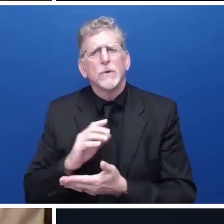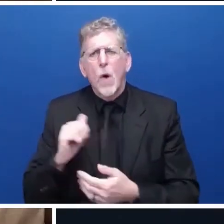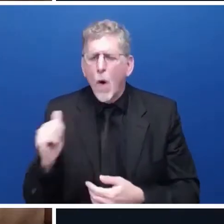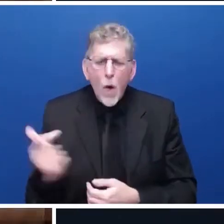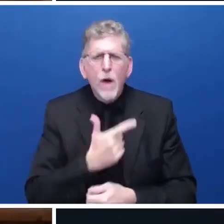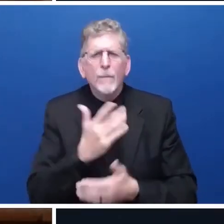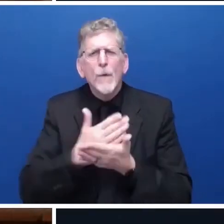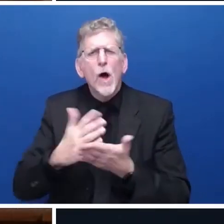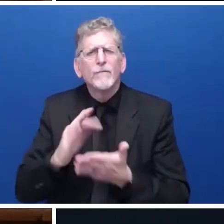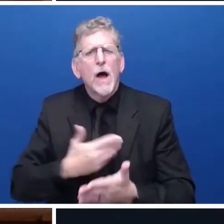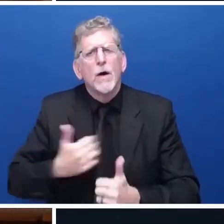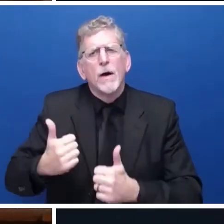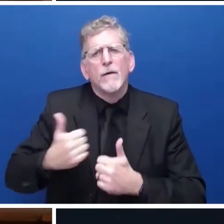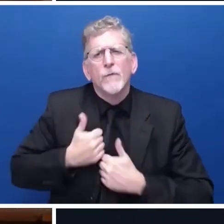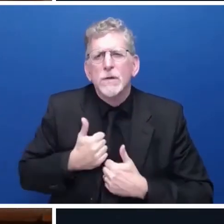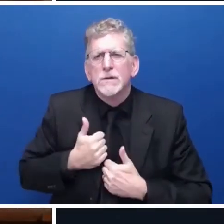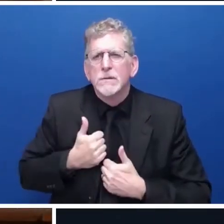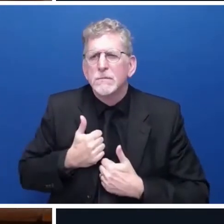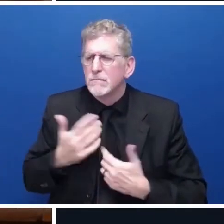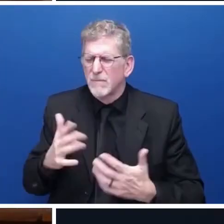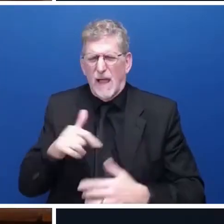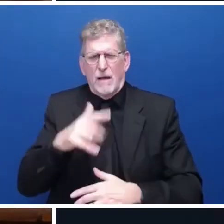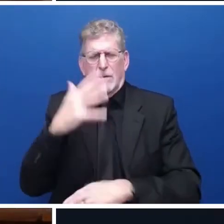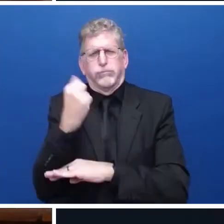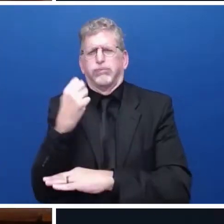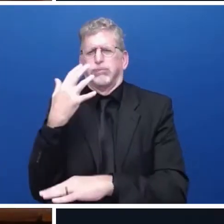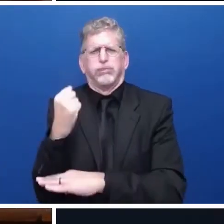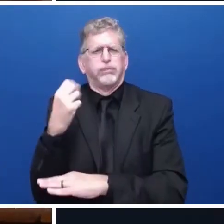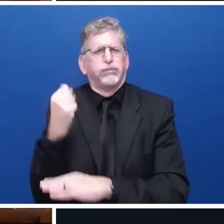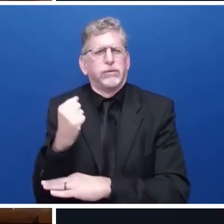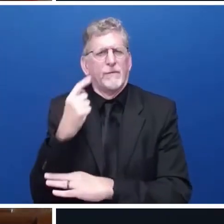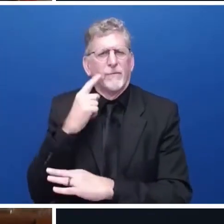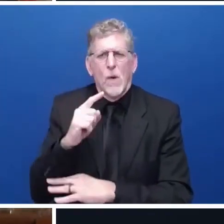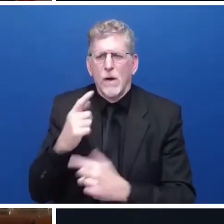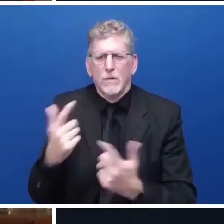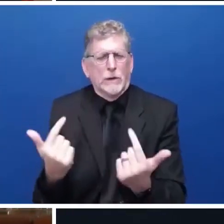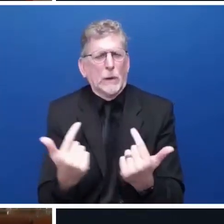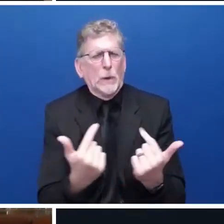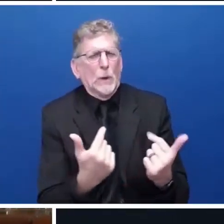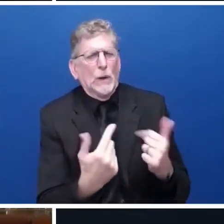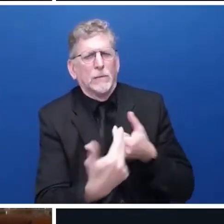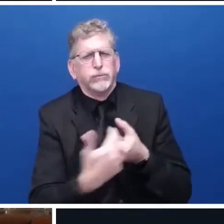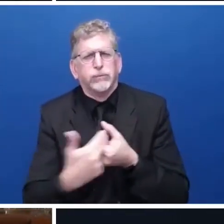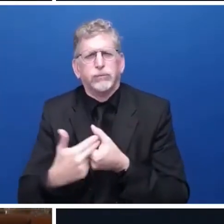for recruitment. This is so exciting. And every service member recently.